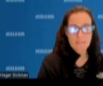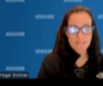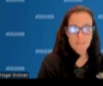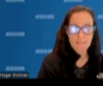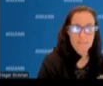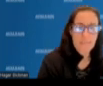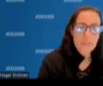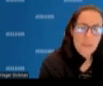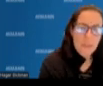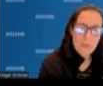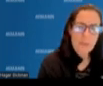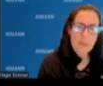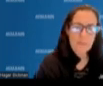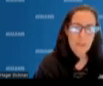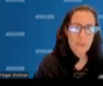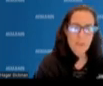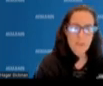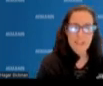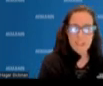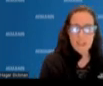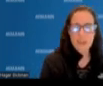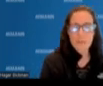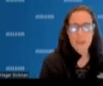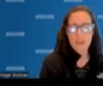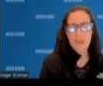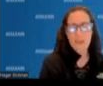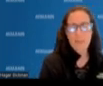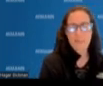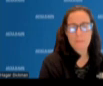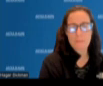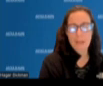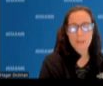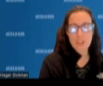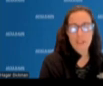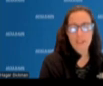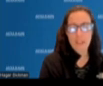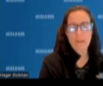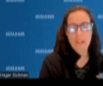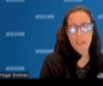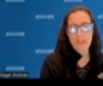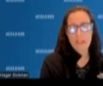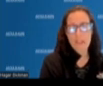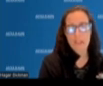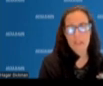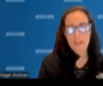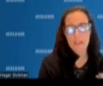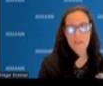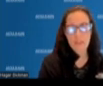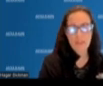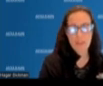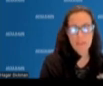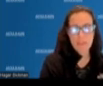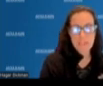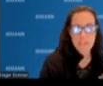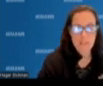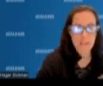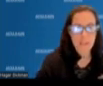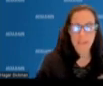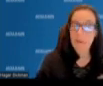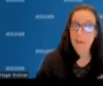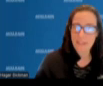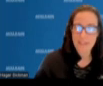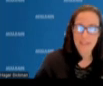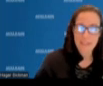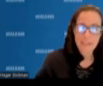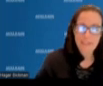want them to represent you by rejecting any Medicaid cuts in the current budget process. So